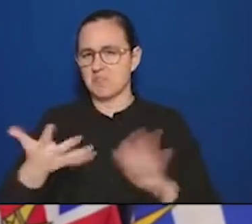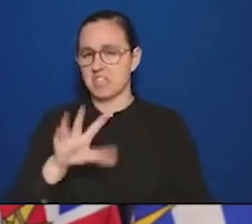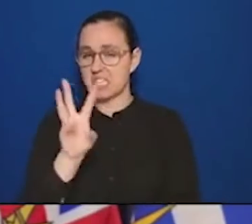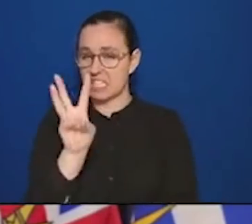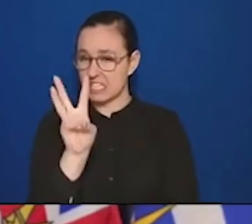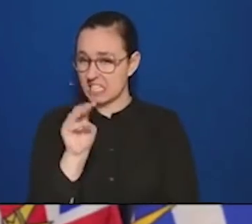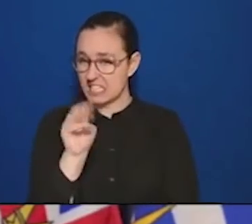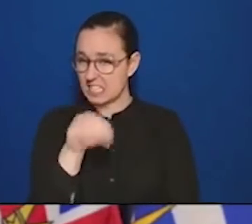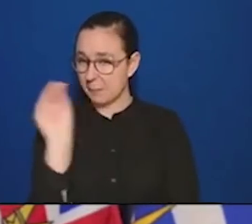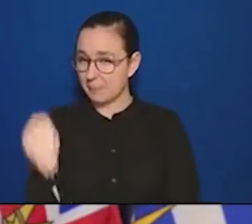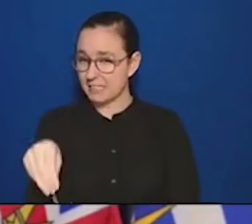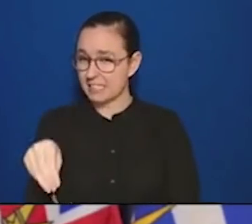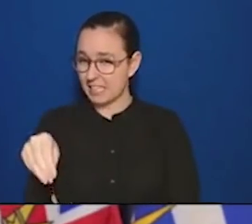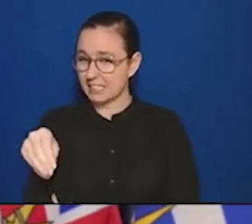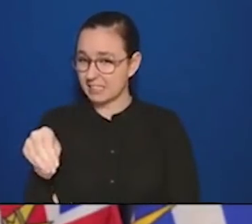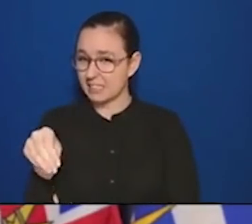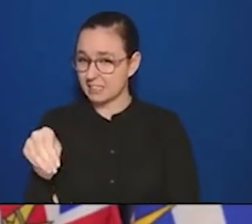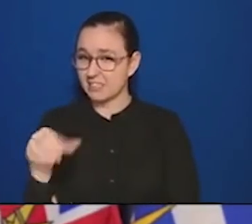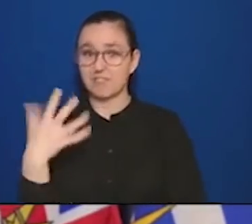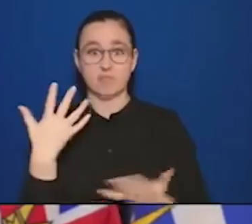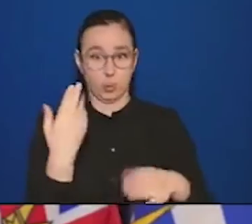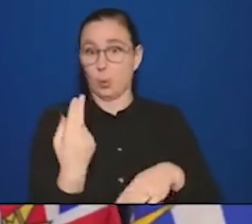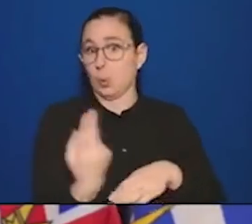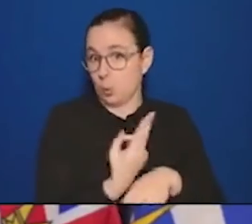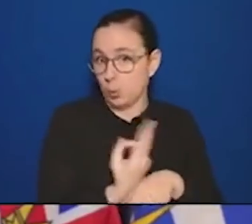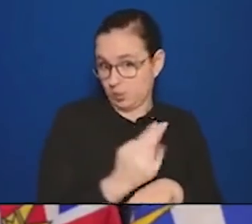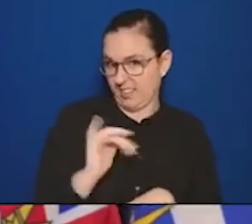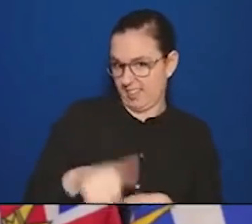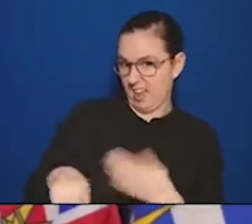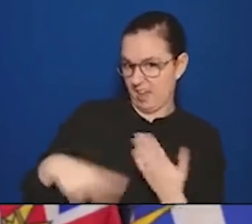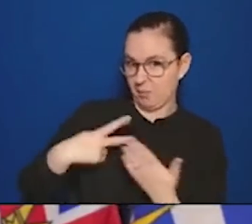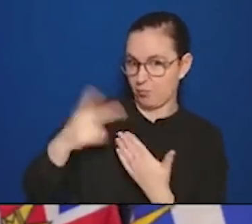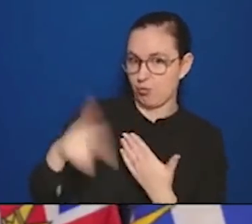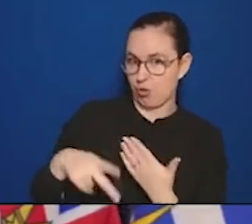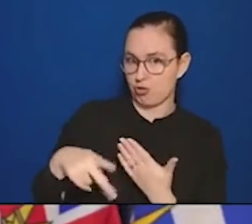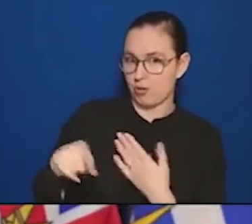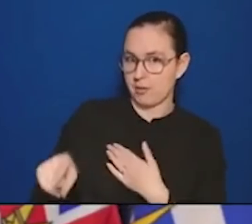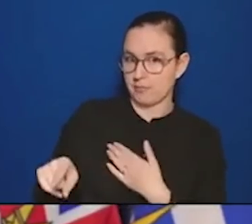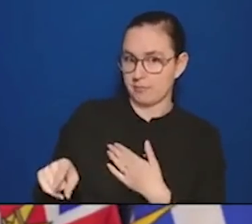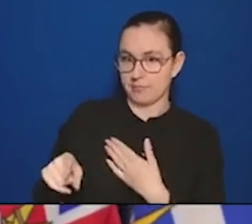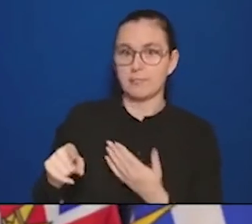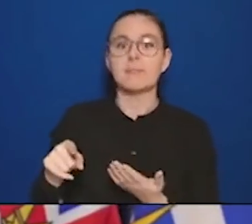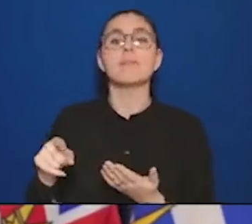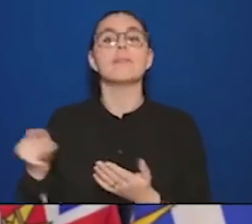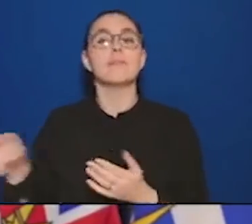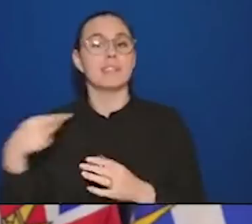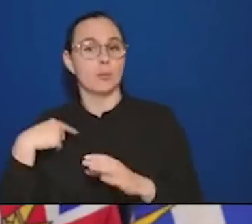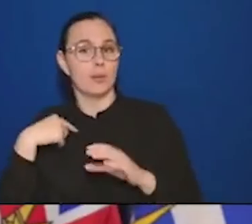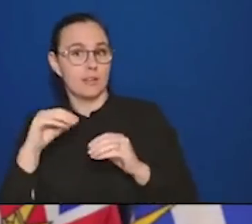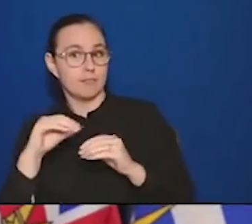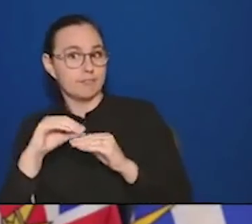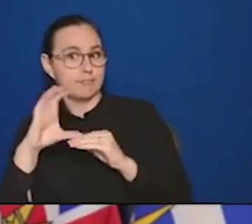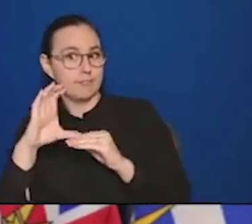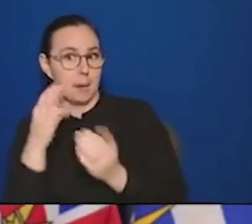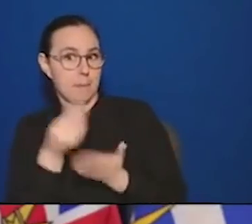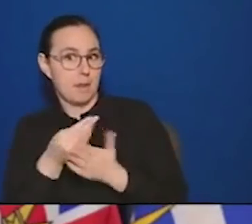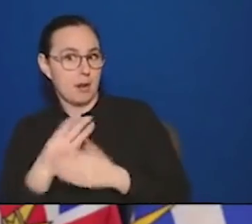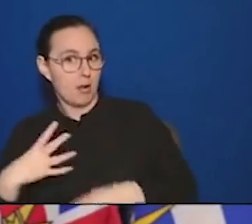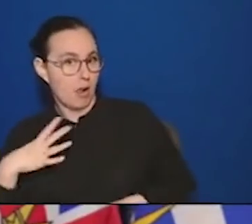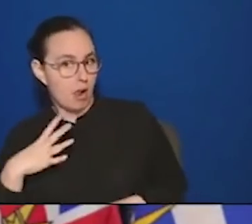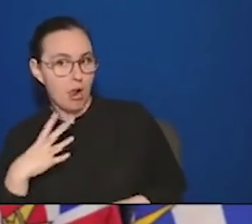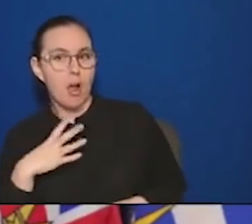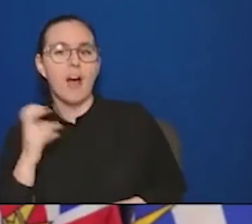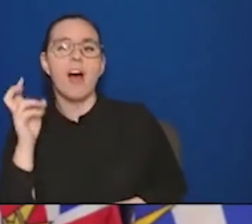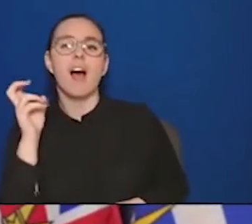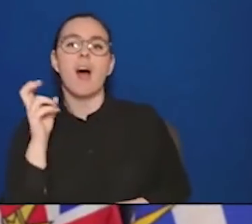may utilize this. So based on that, we set aside enough money so that in the event that all